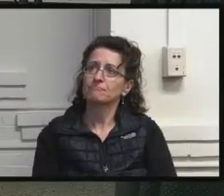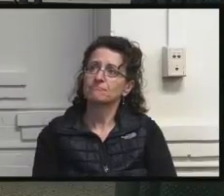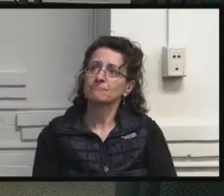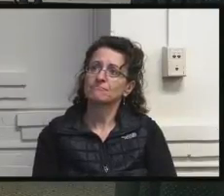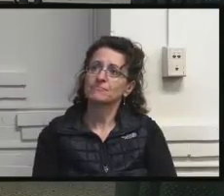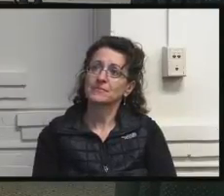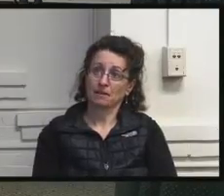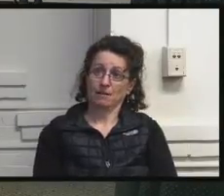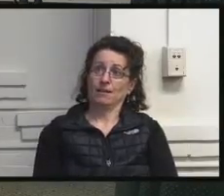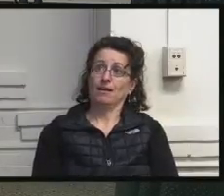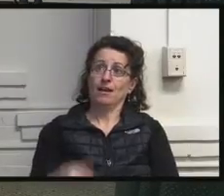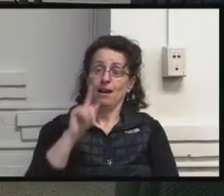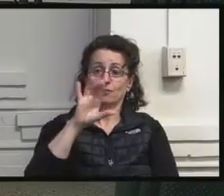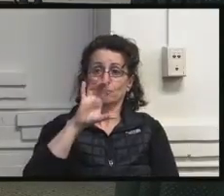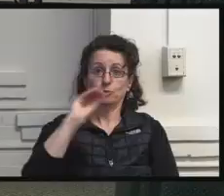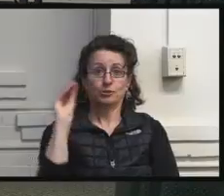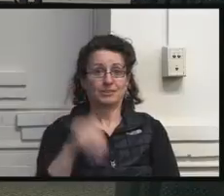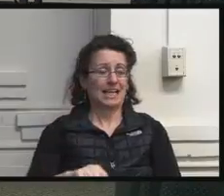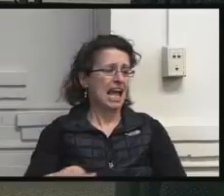Yeah. 100%.